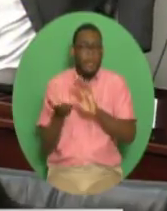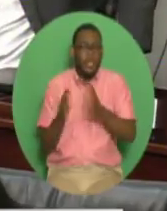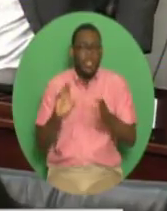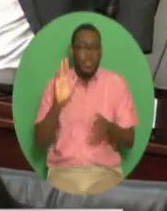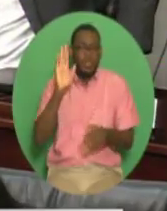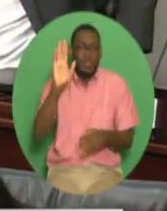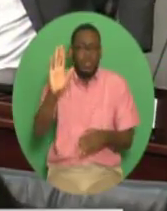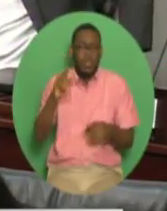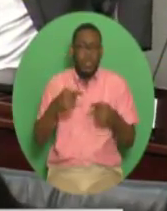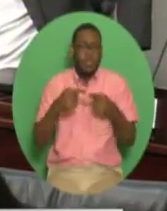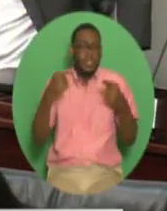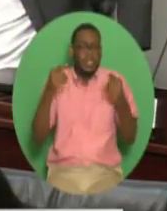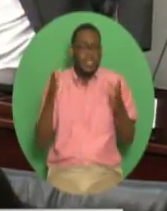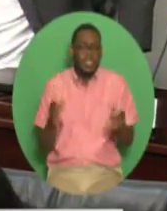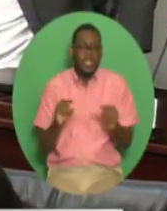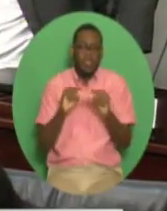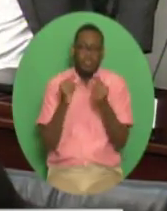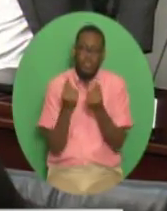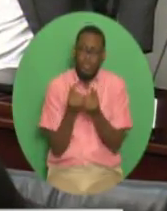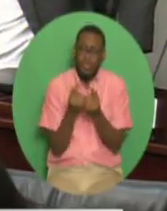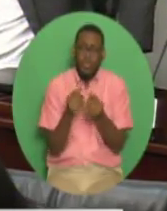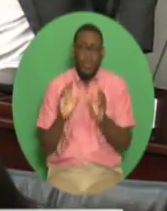side.